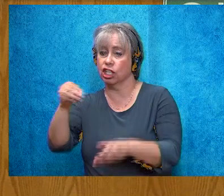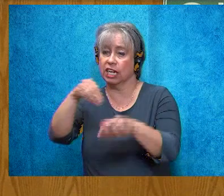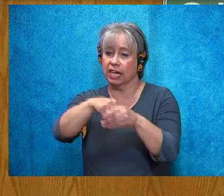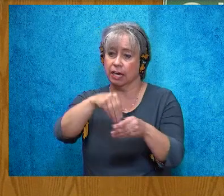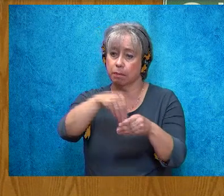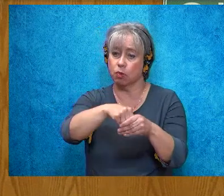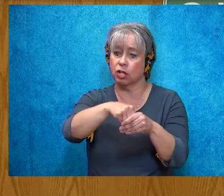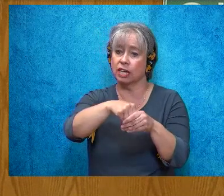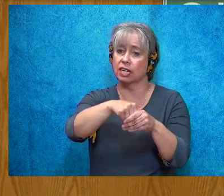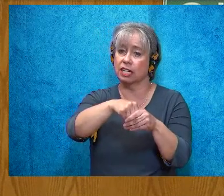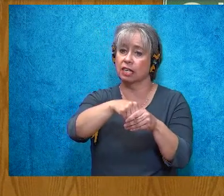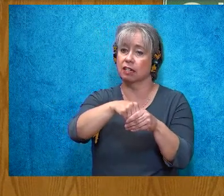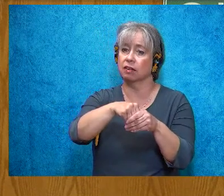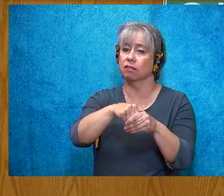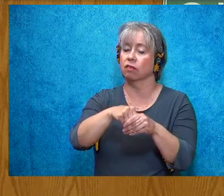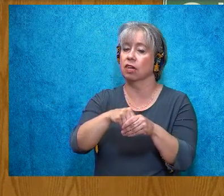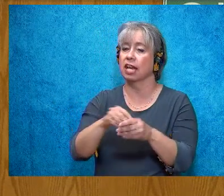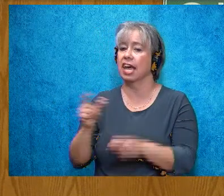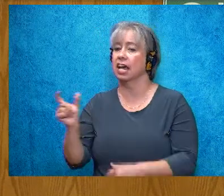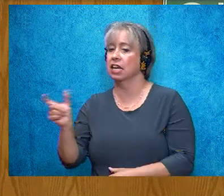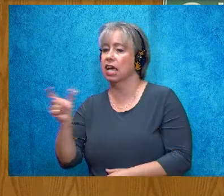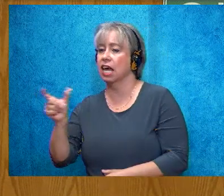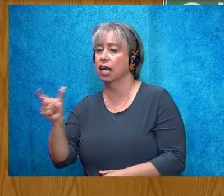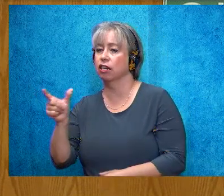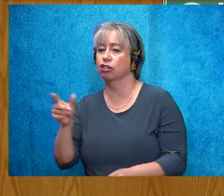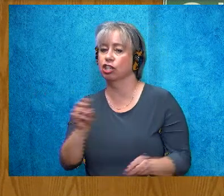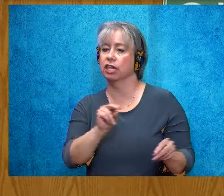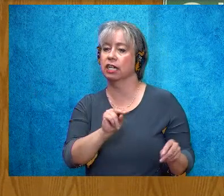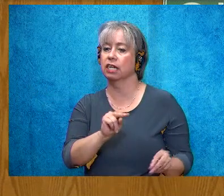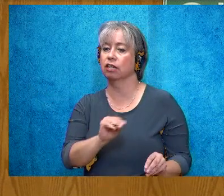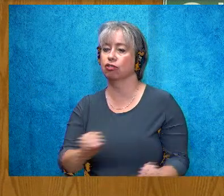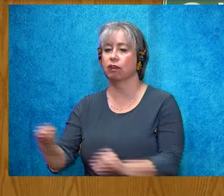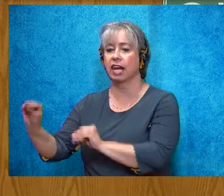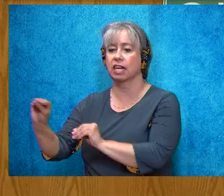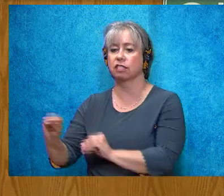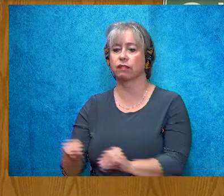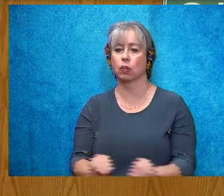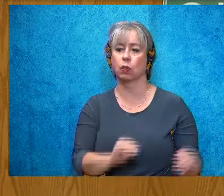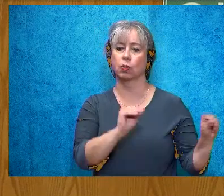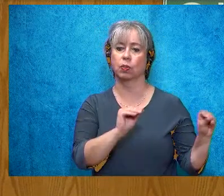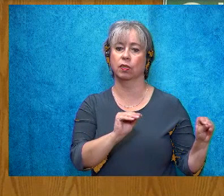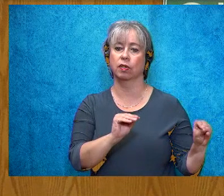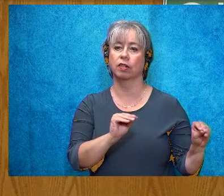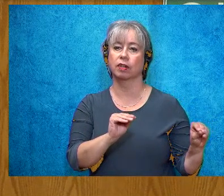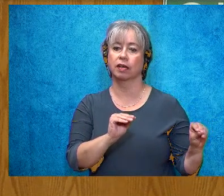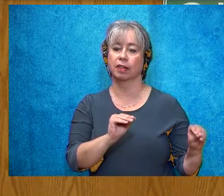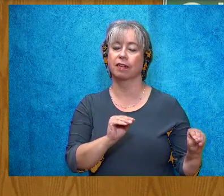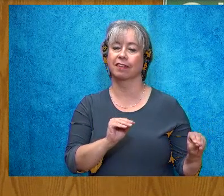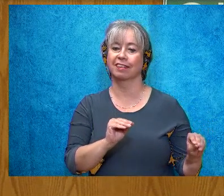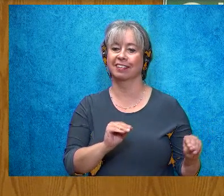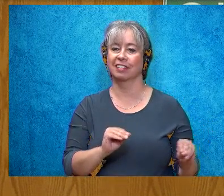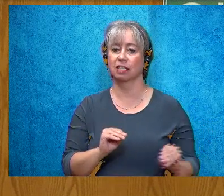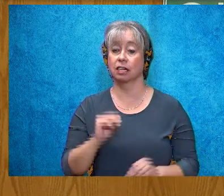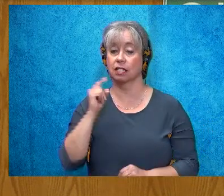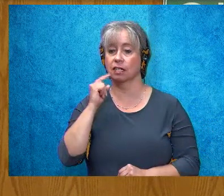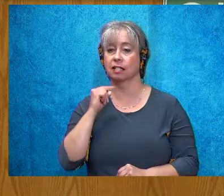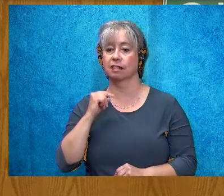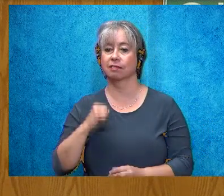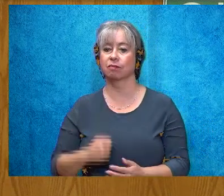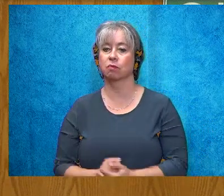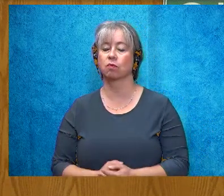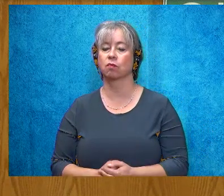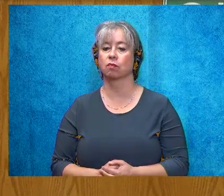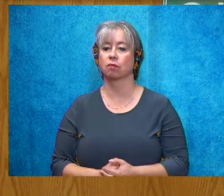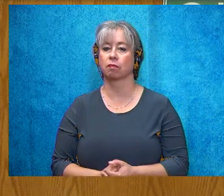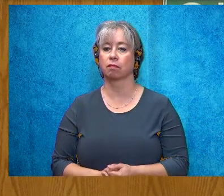and energy transfer. All right, so does this look okay, guys? Okay, all right. So Newton's